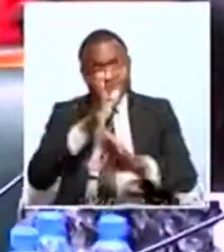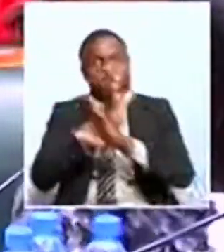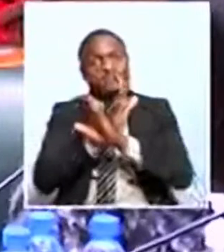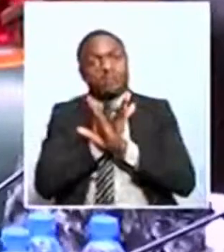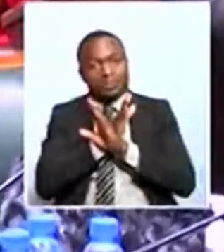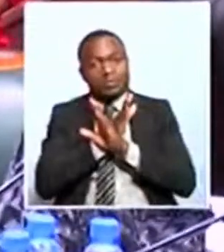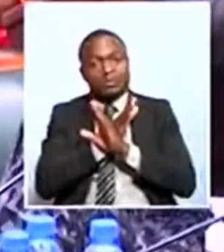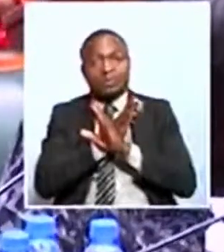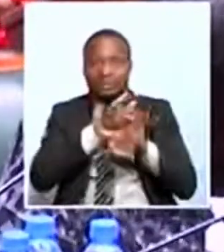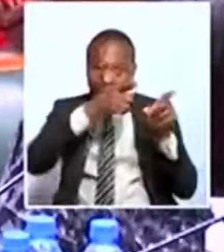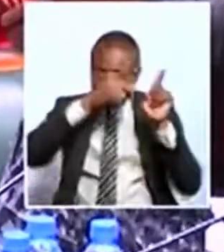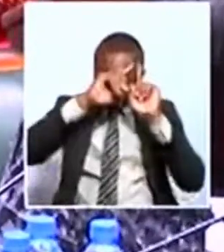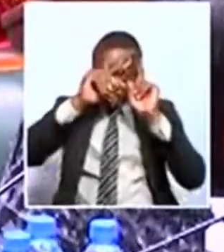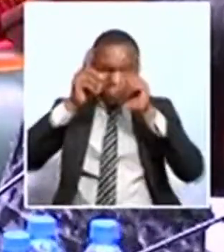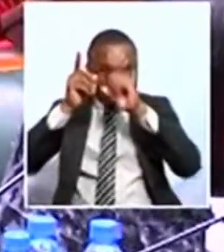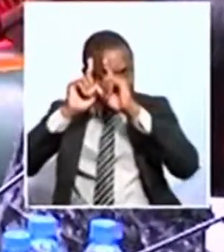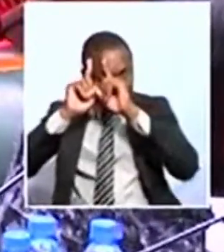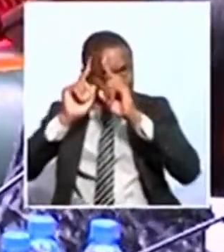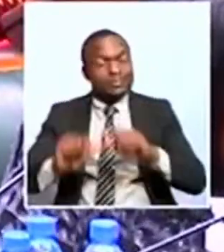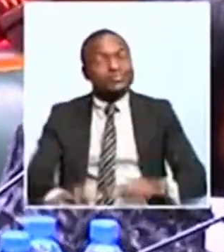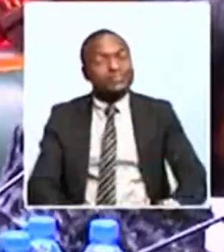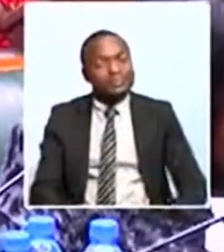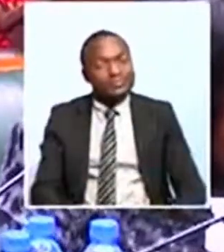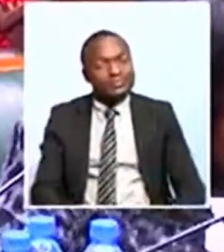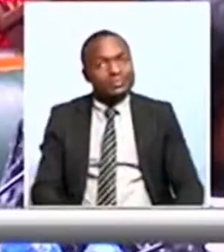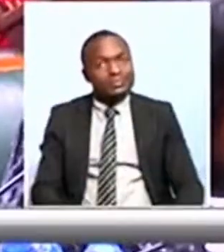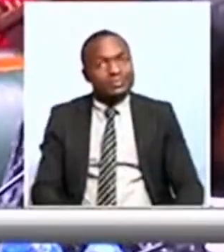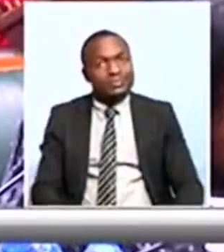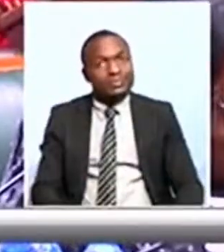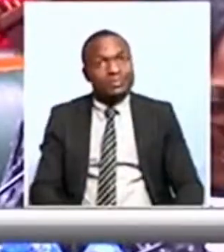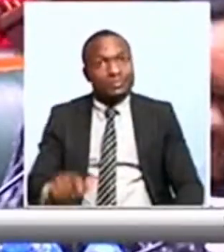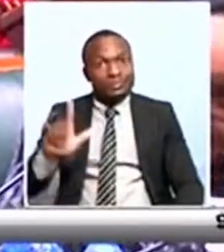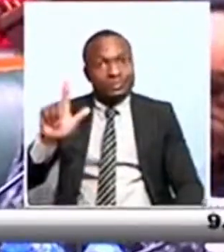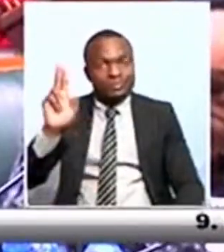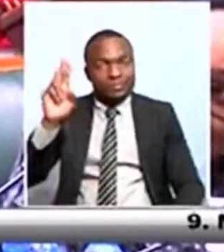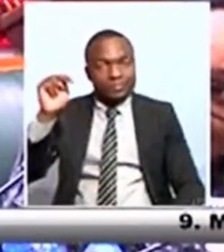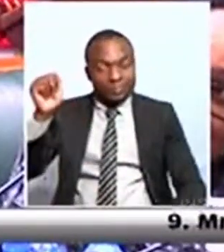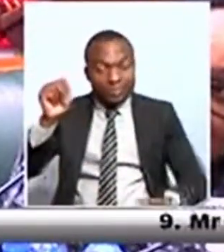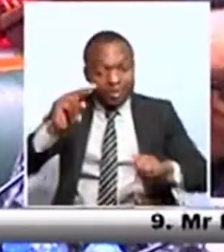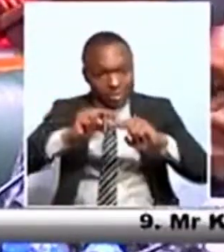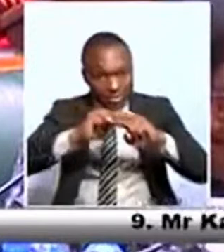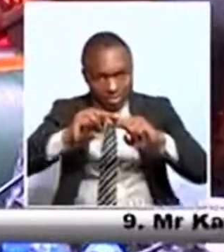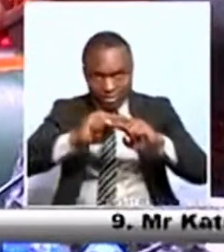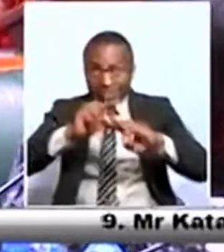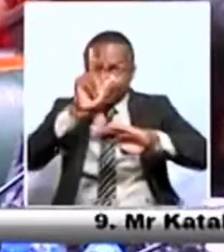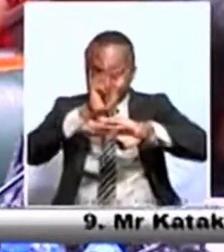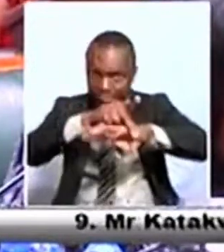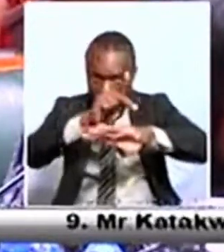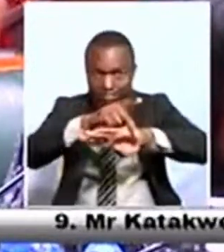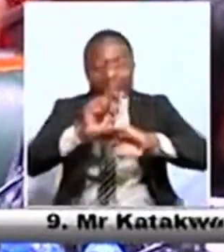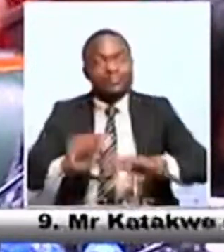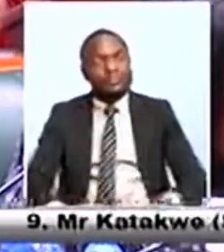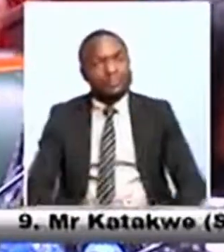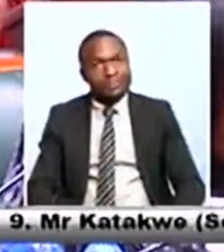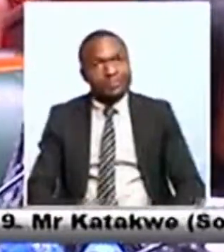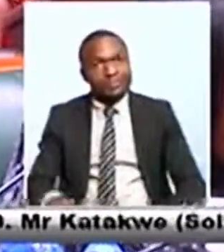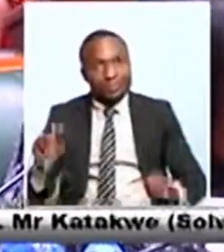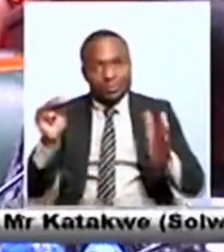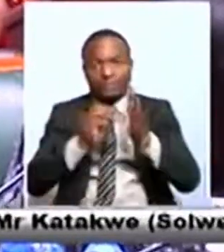and Democratic Republic of Congo on the Luano Railway Development Project was as of